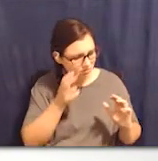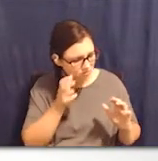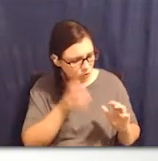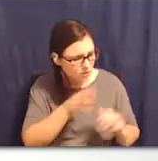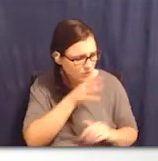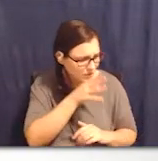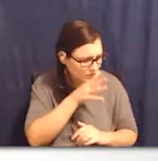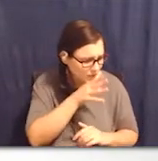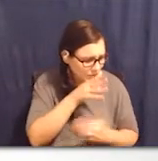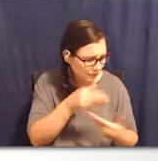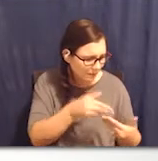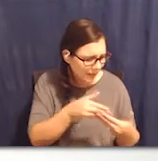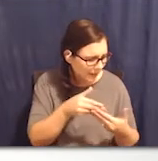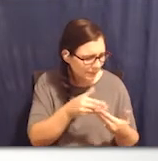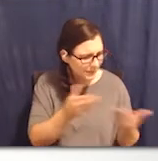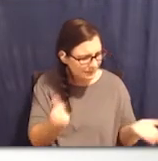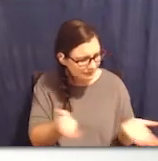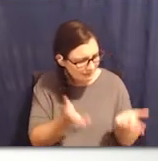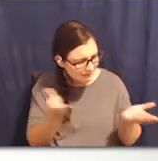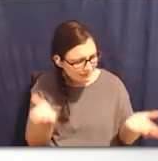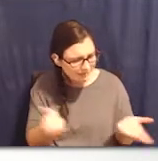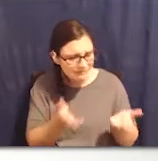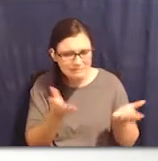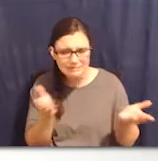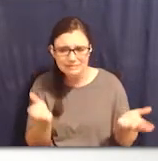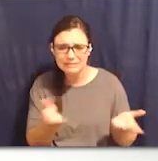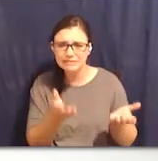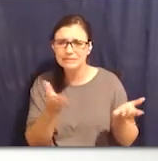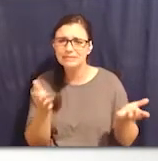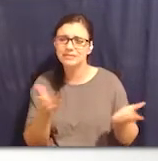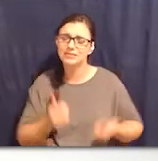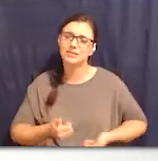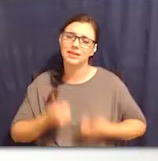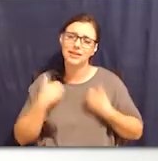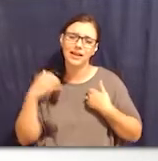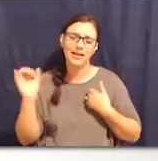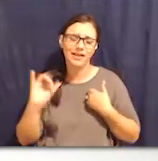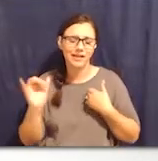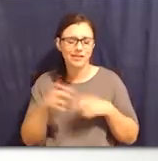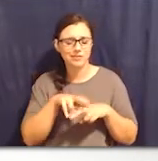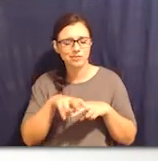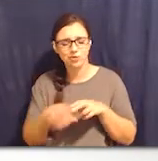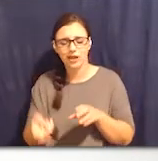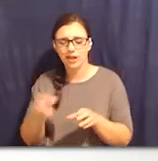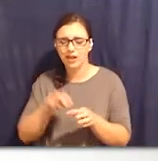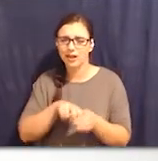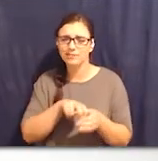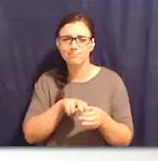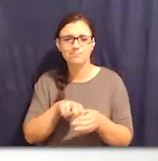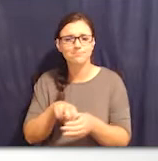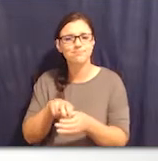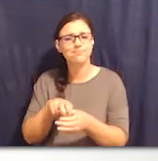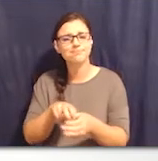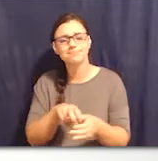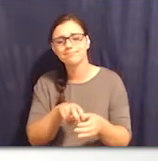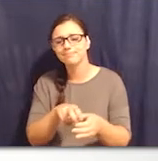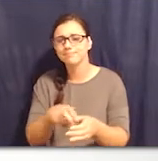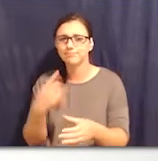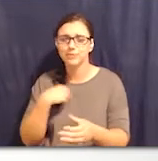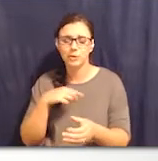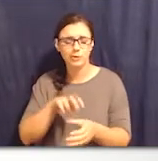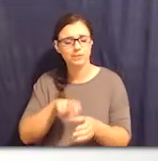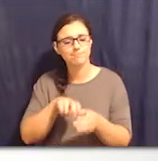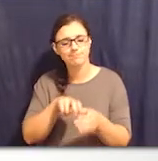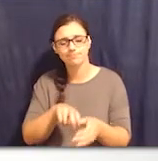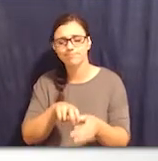search, looking to hear, whispering in baby's ear. Life is a